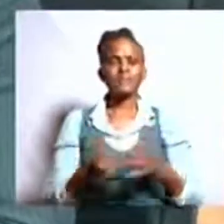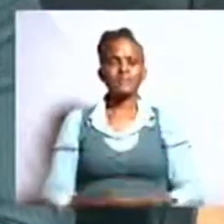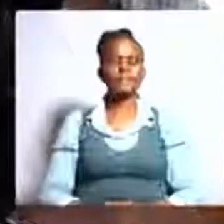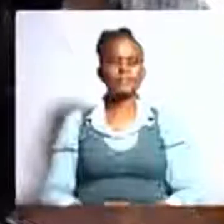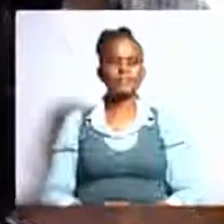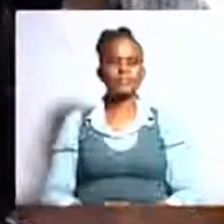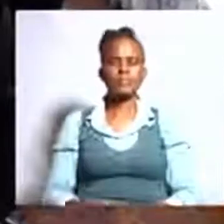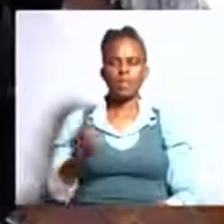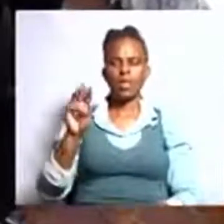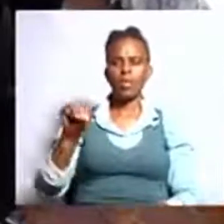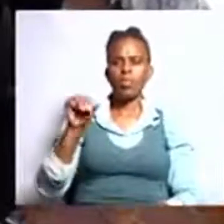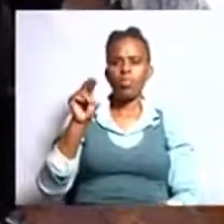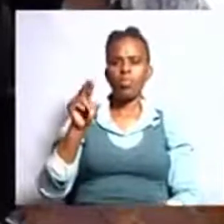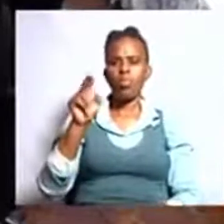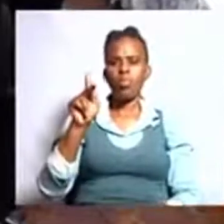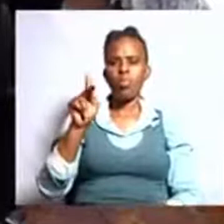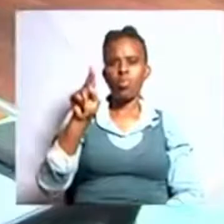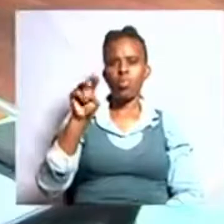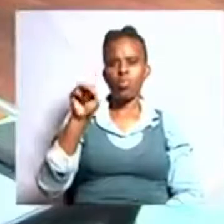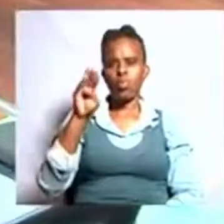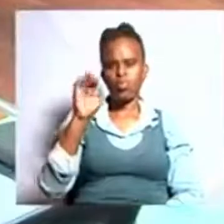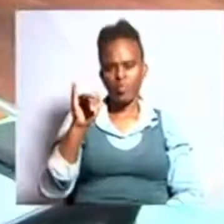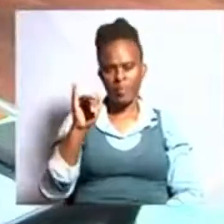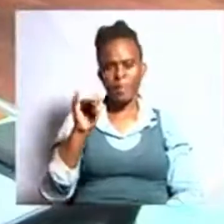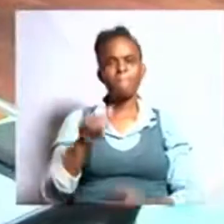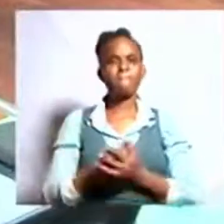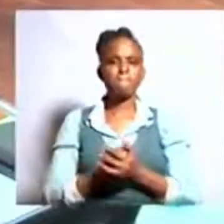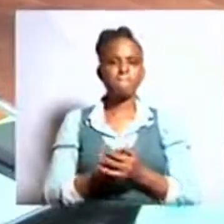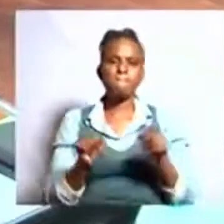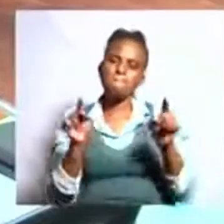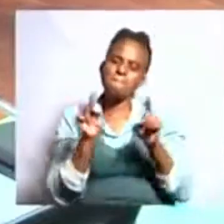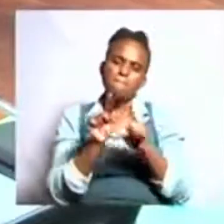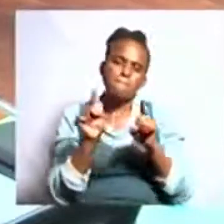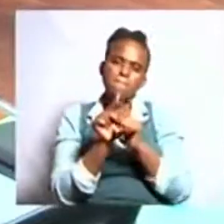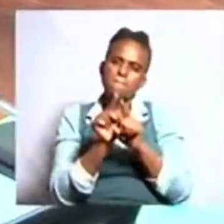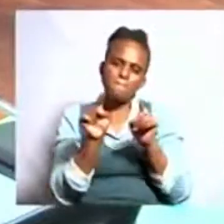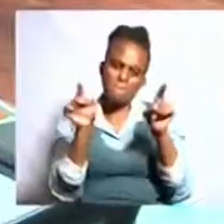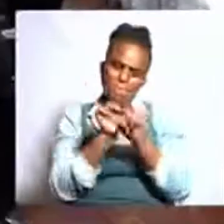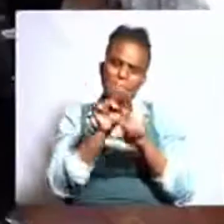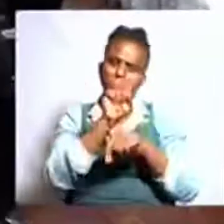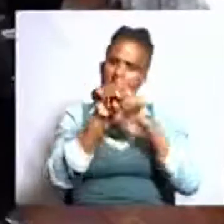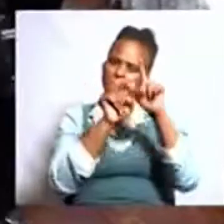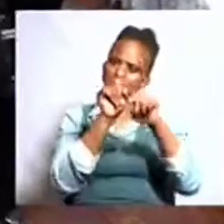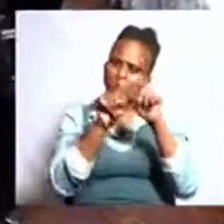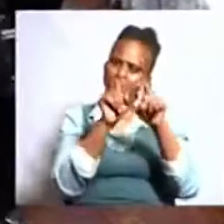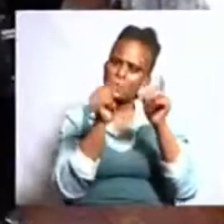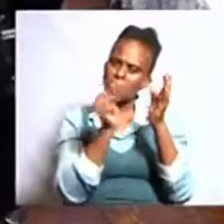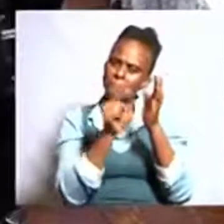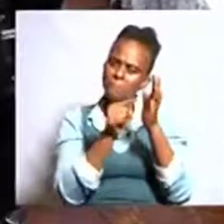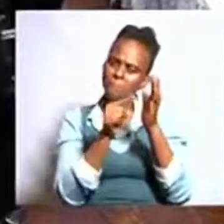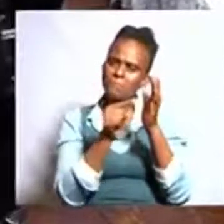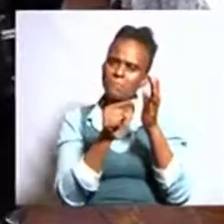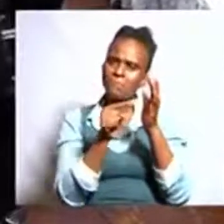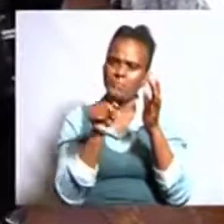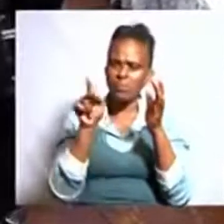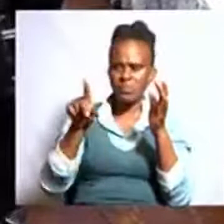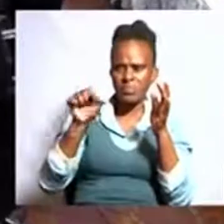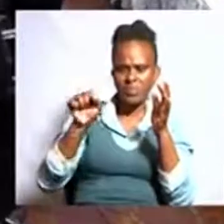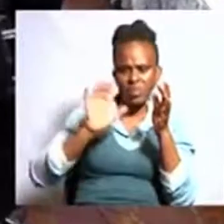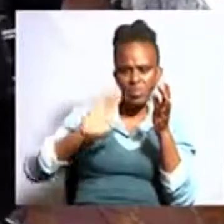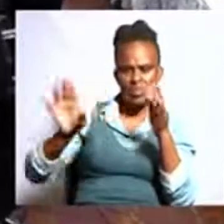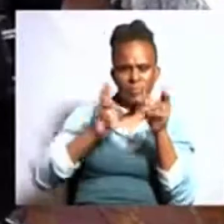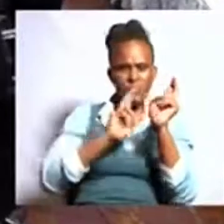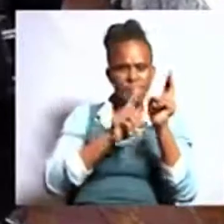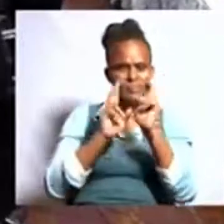Honorable Mkumbi. Just as a rider also on the same question, in your